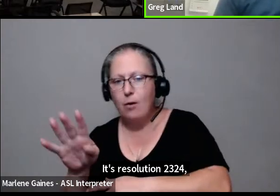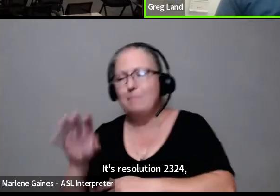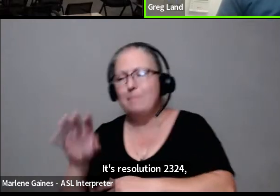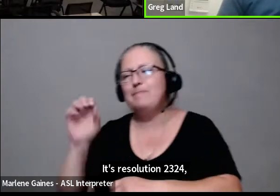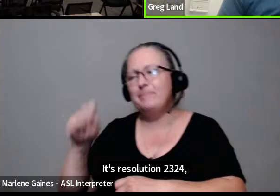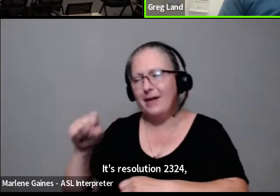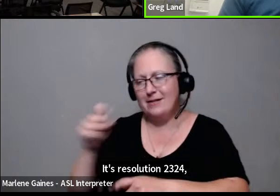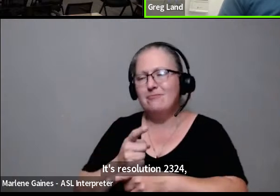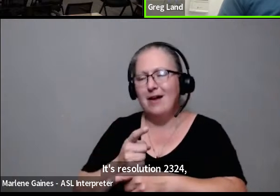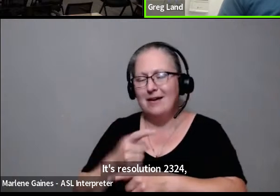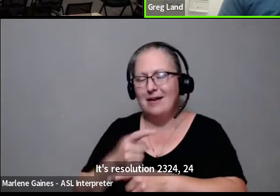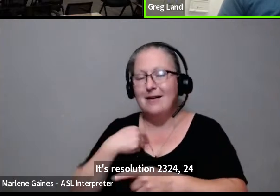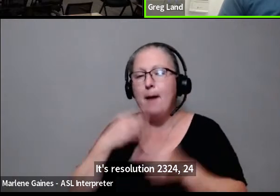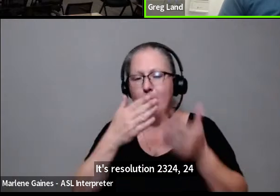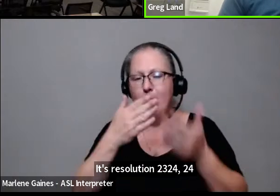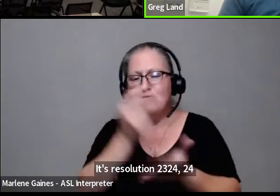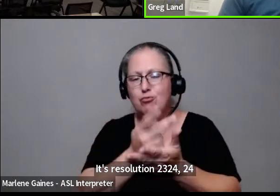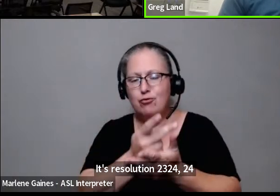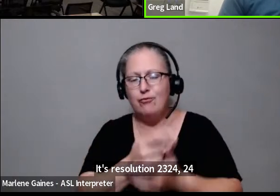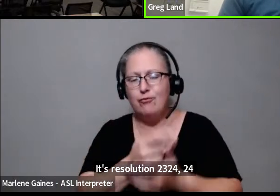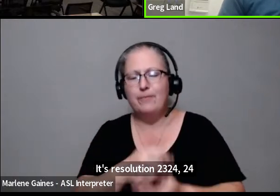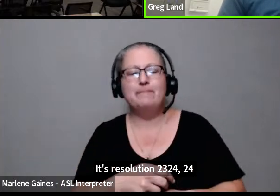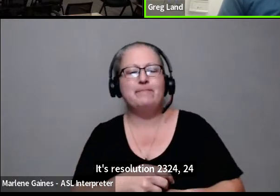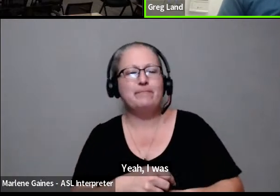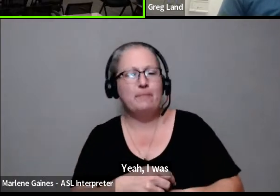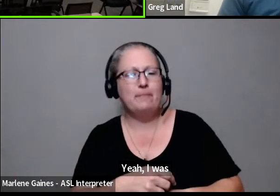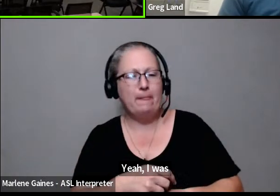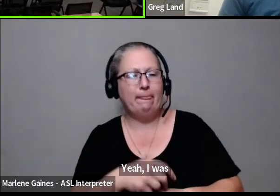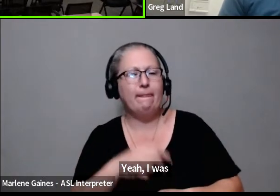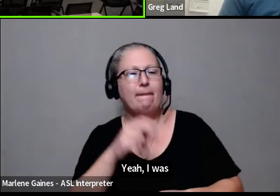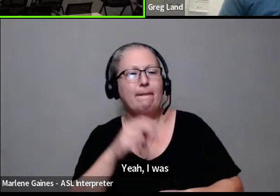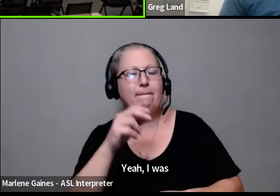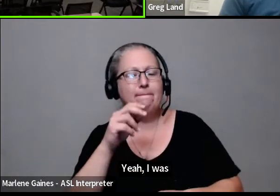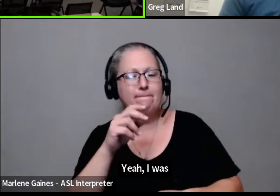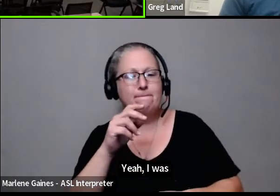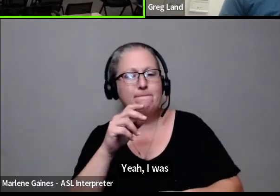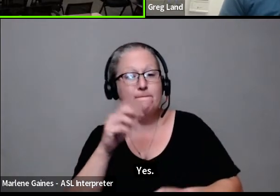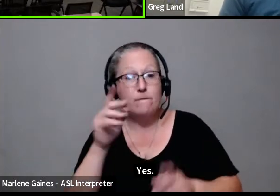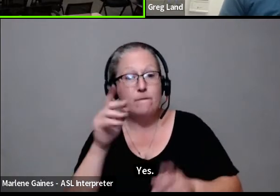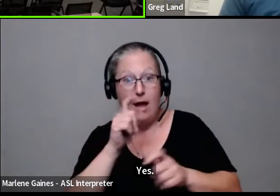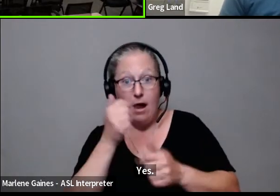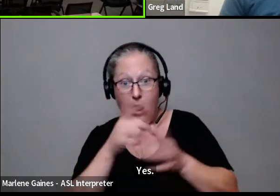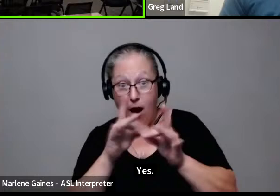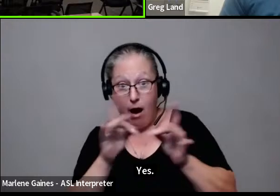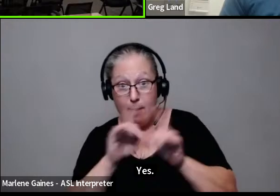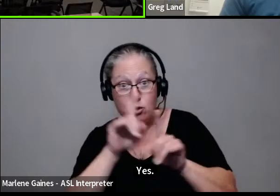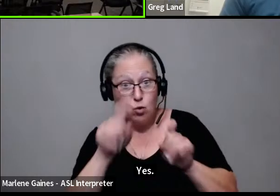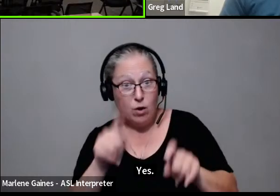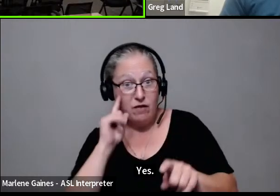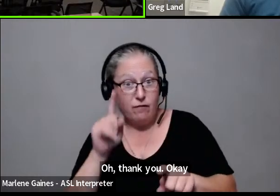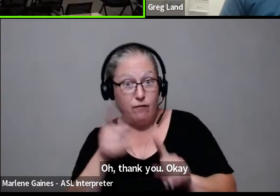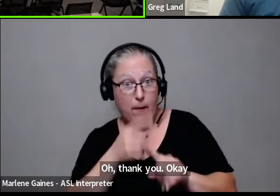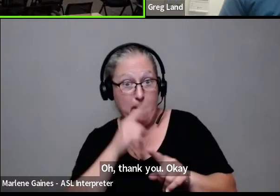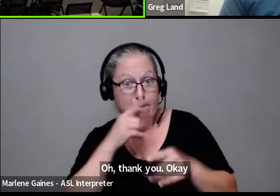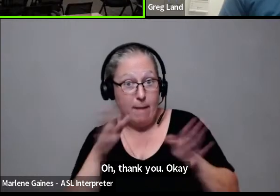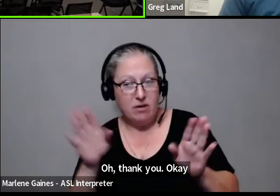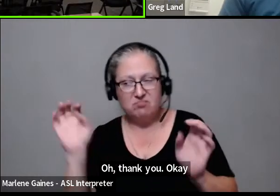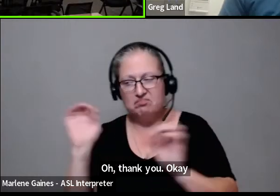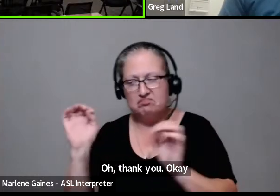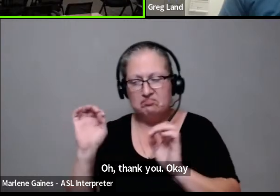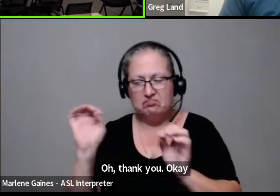Yes. I make a motion to approve that resolution. Okay, first, are there any comments or questions from the public? There are